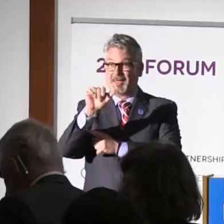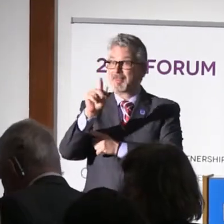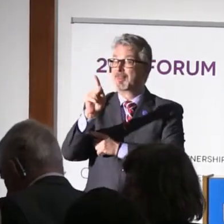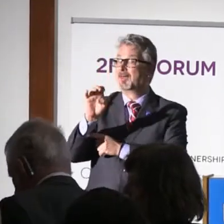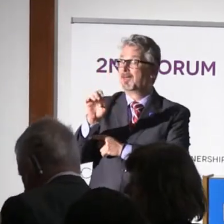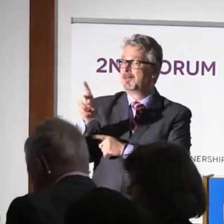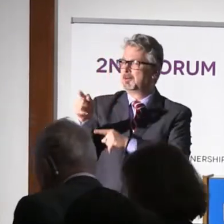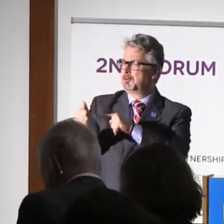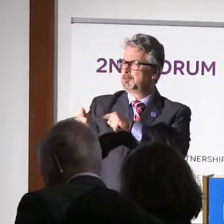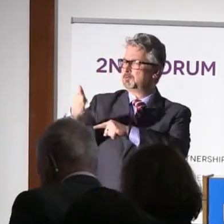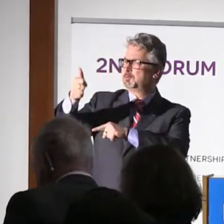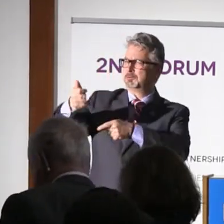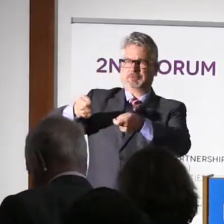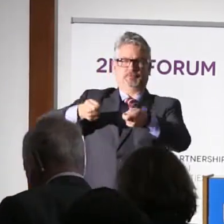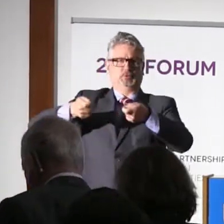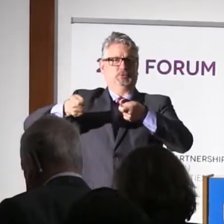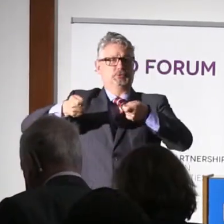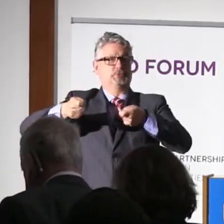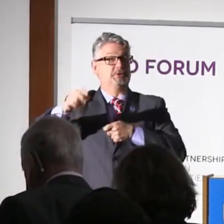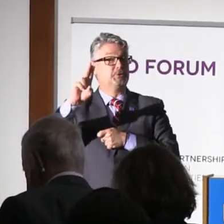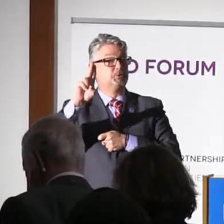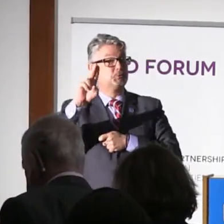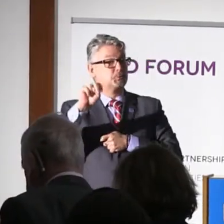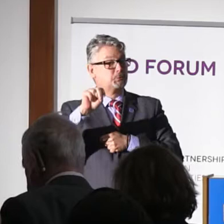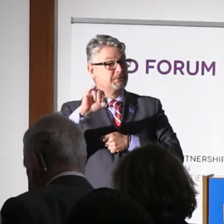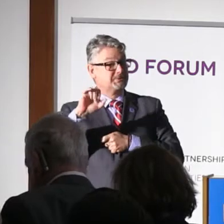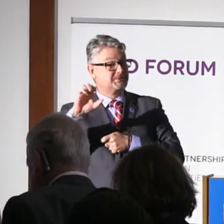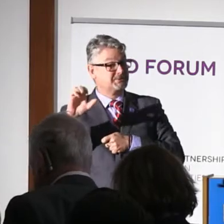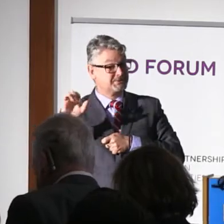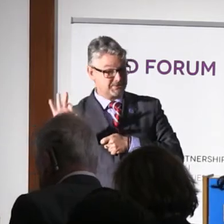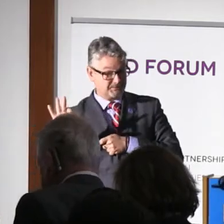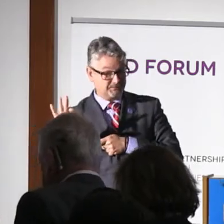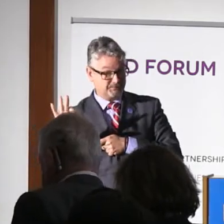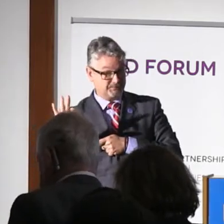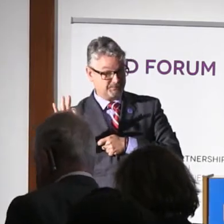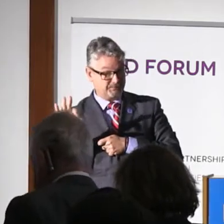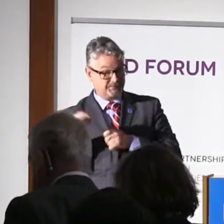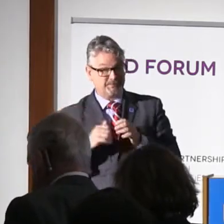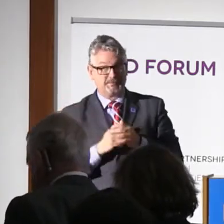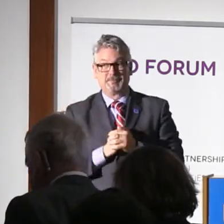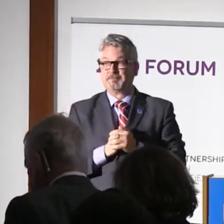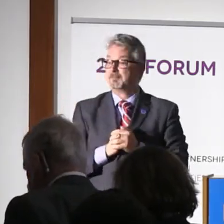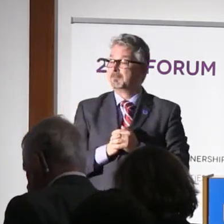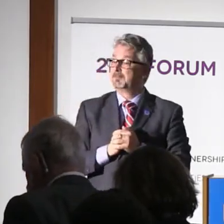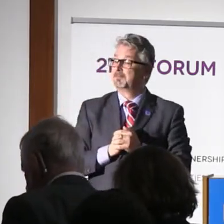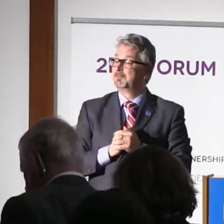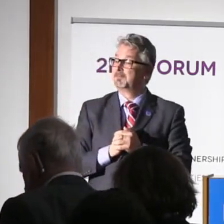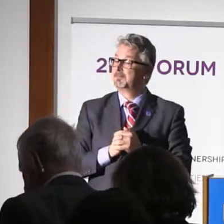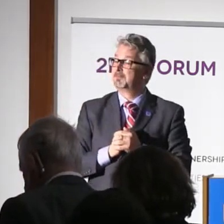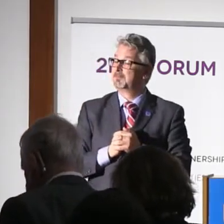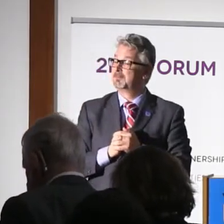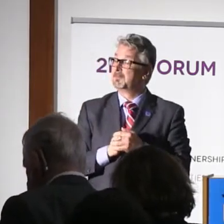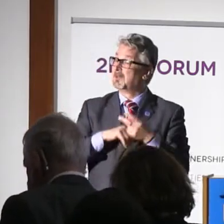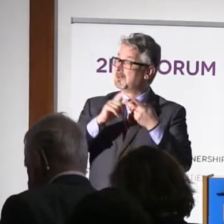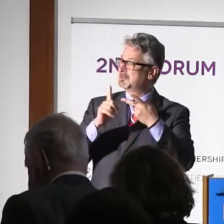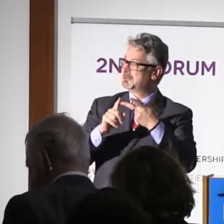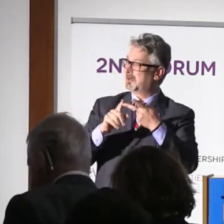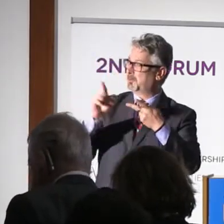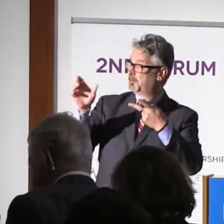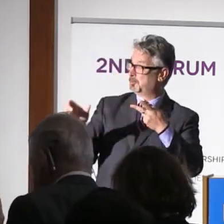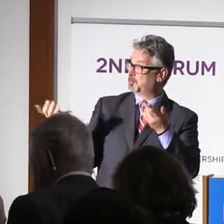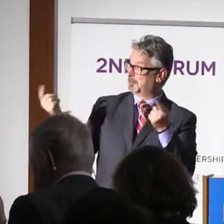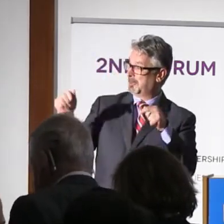the Executive Director of UNICEF, who will deliver his opening remarks.